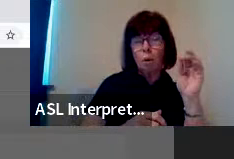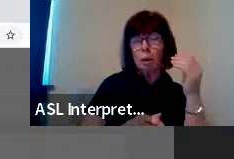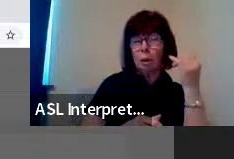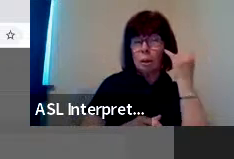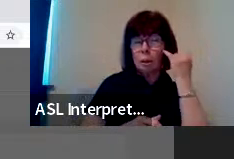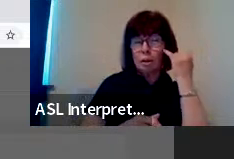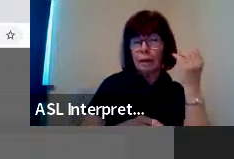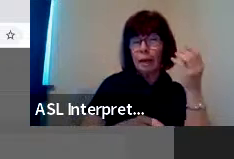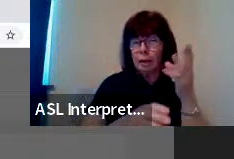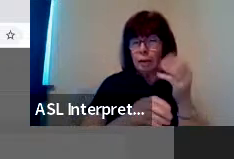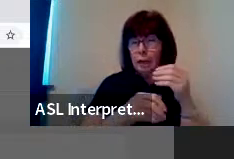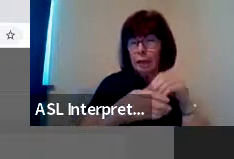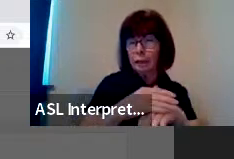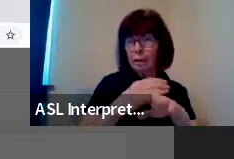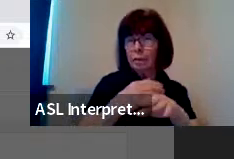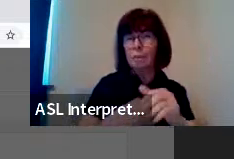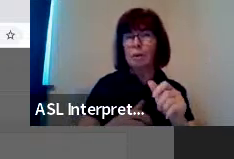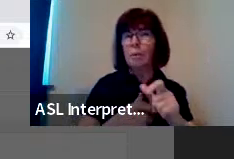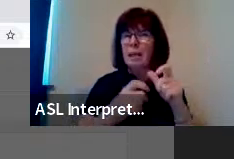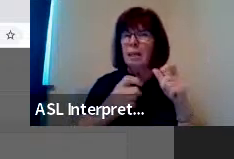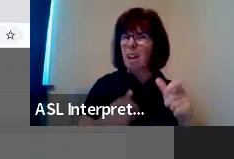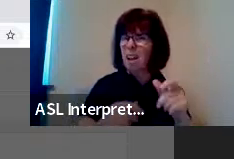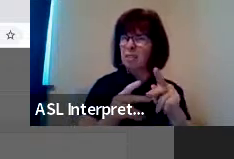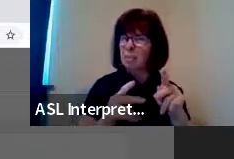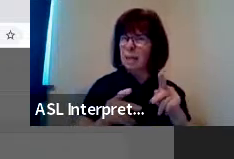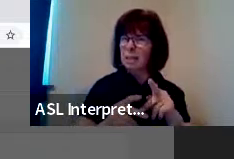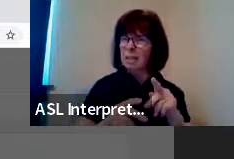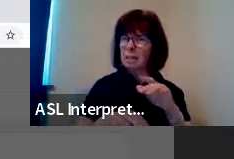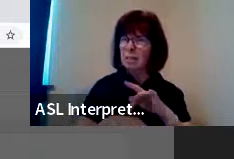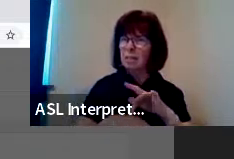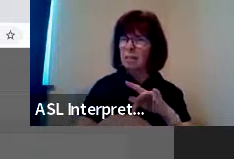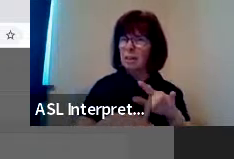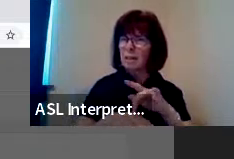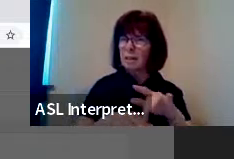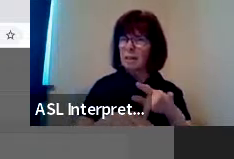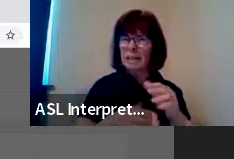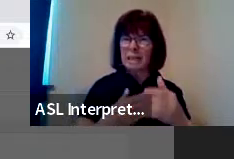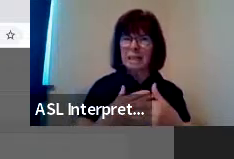wouldn't be a lot of places that have an easy access to that treatment.